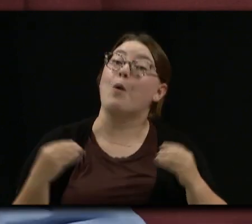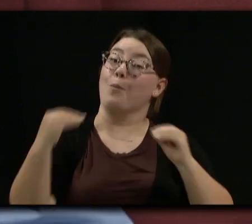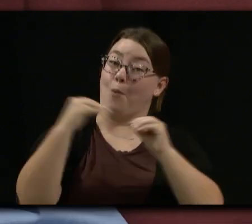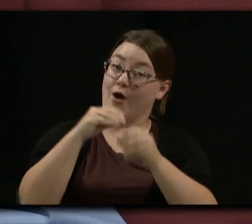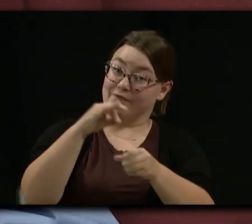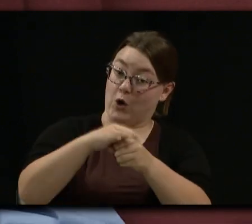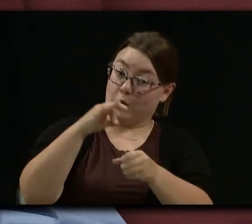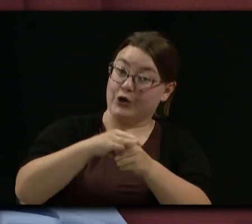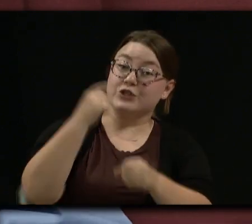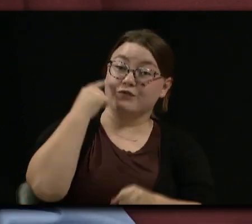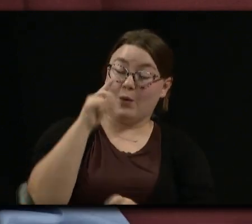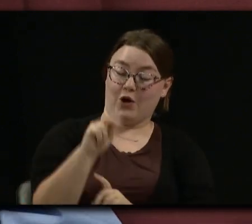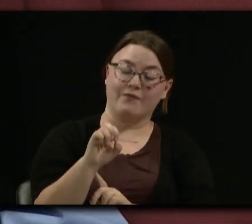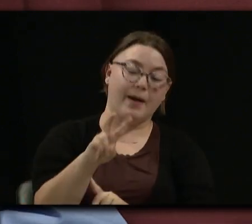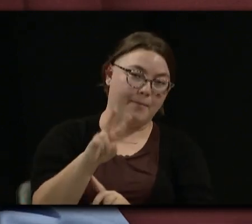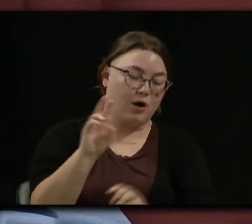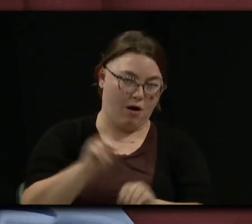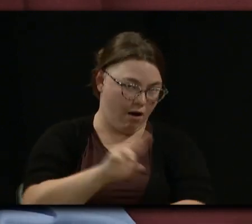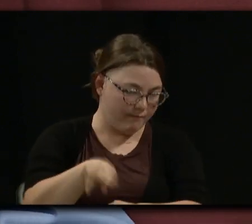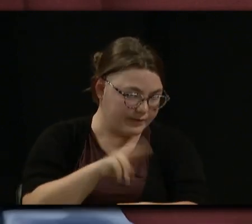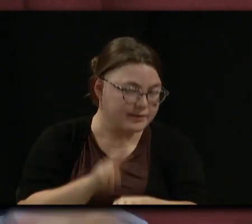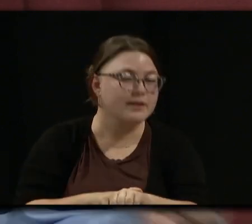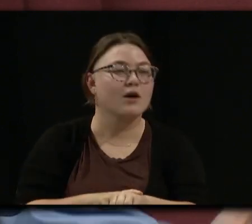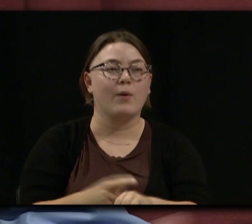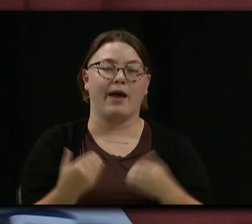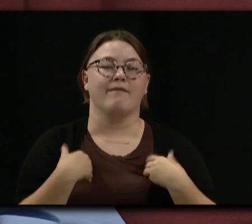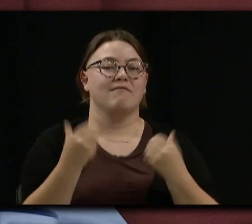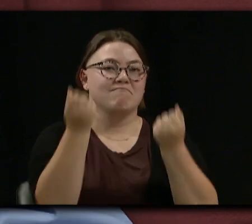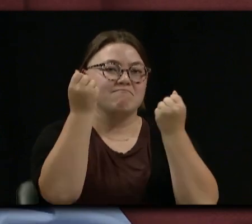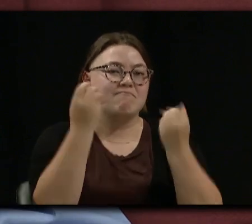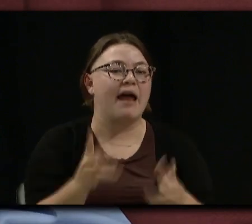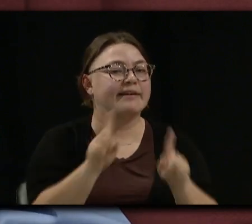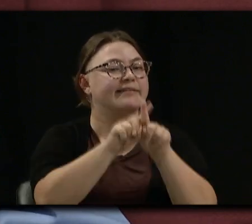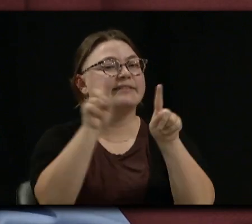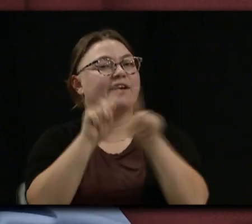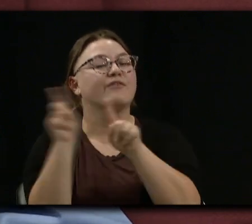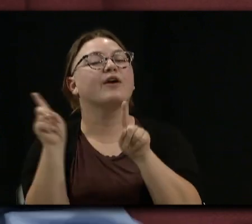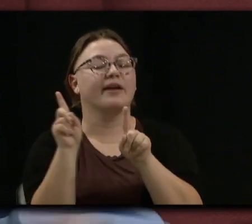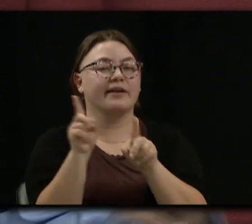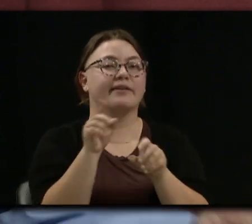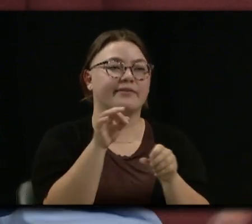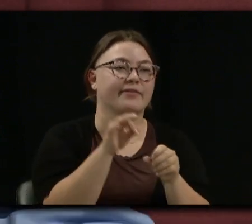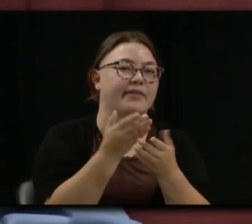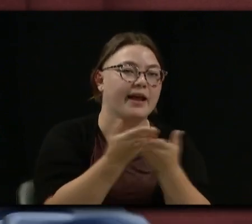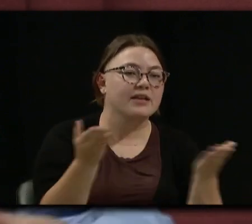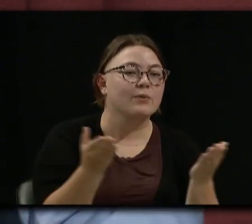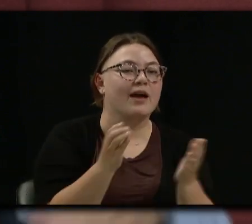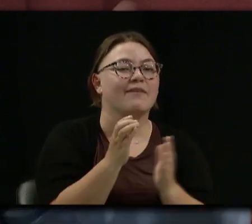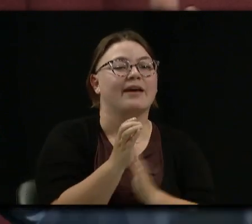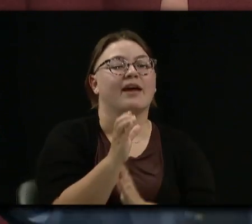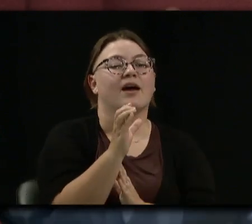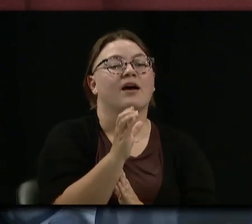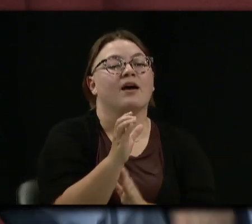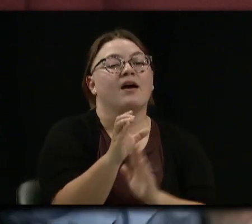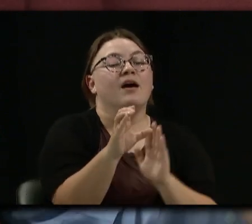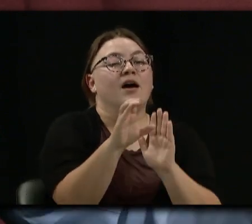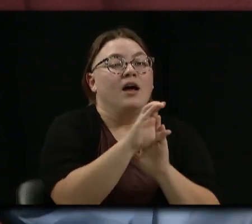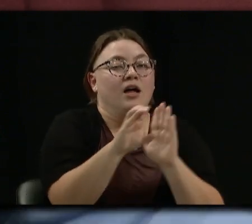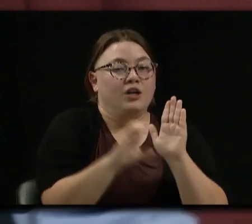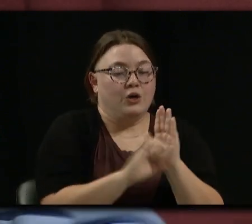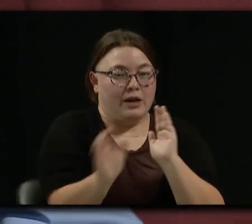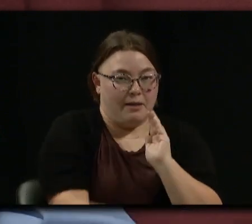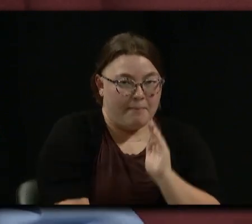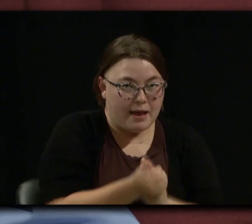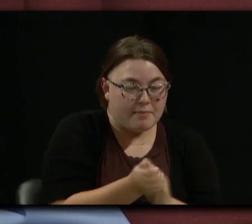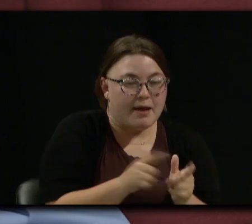sure. For November, there's a lot of issues out there. You have a constitutional amendment on issue 1. You have a state statute on